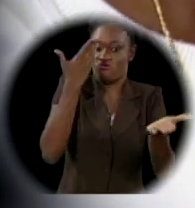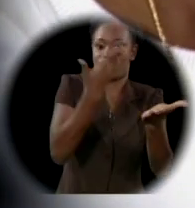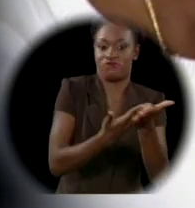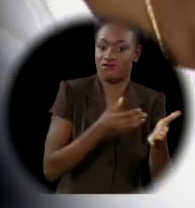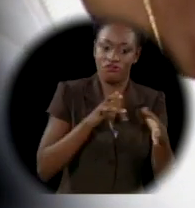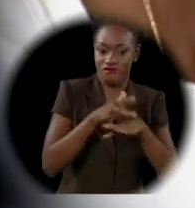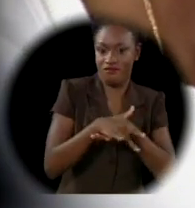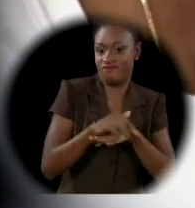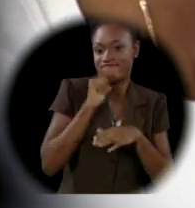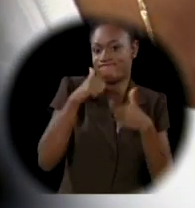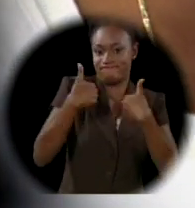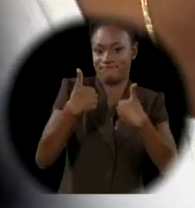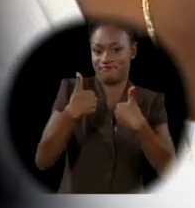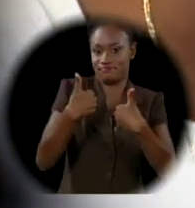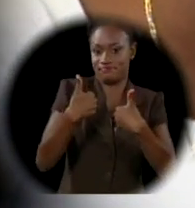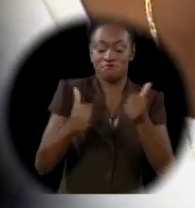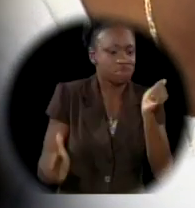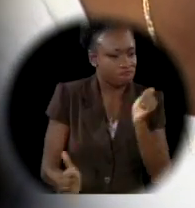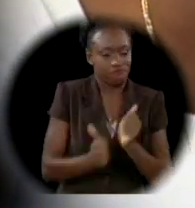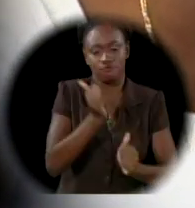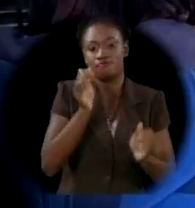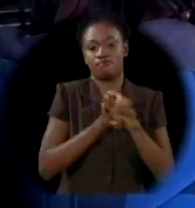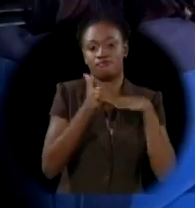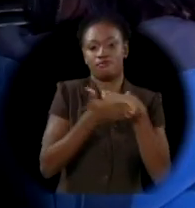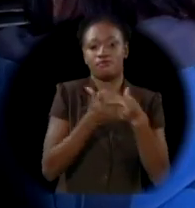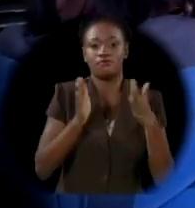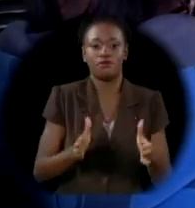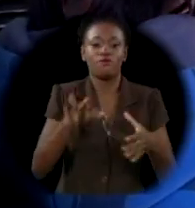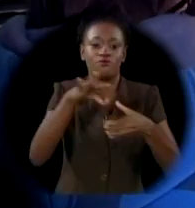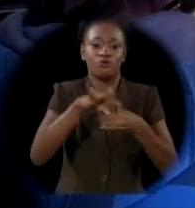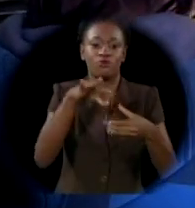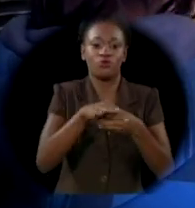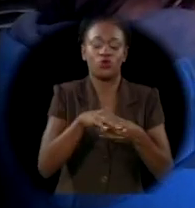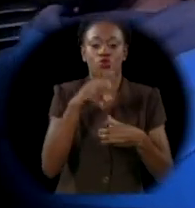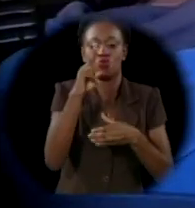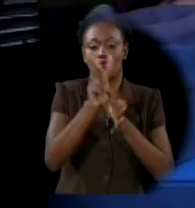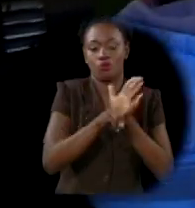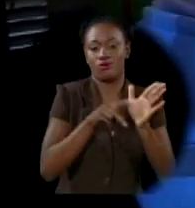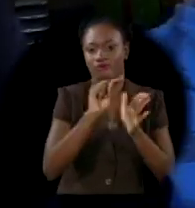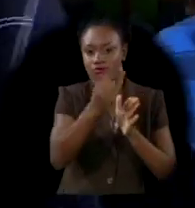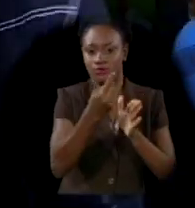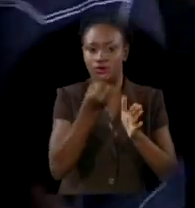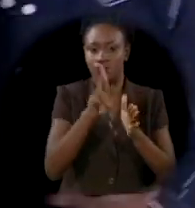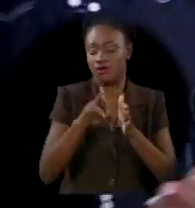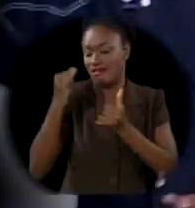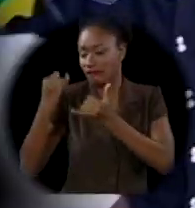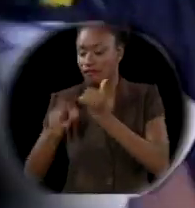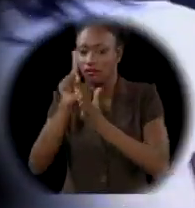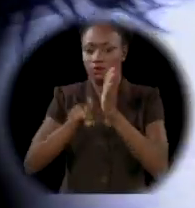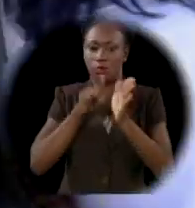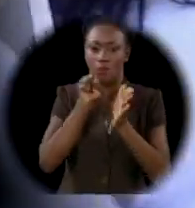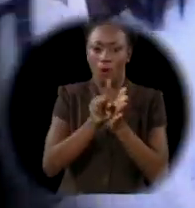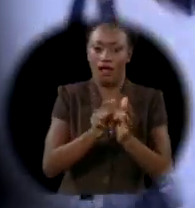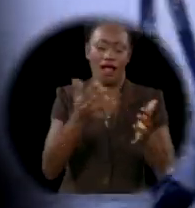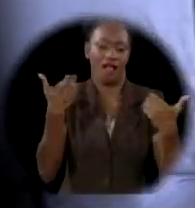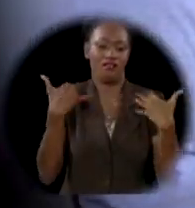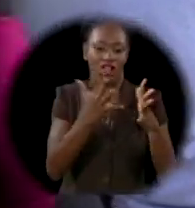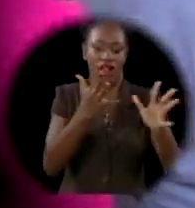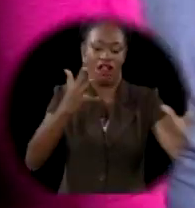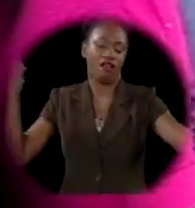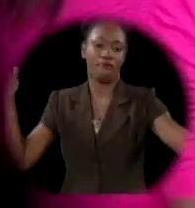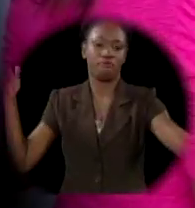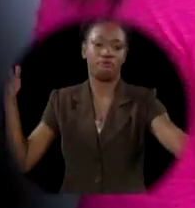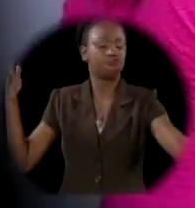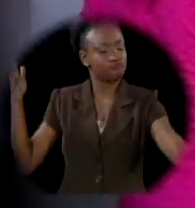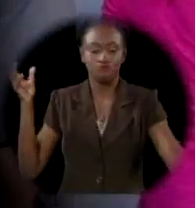favor. Most Jamaicans vote during the first 2 hours of polling and the last hour before the polls close, resulting